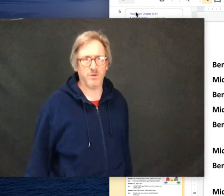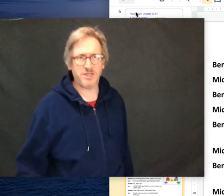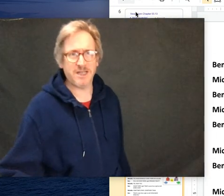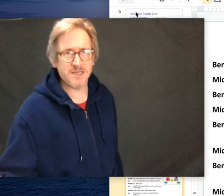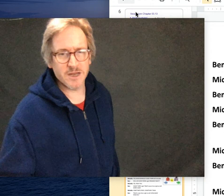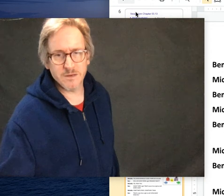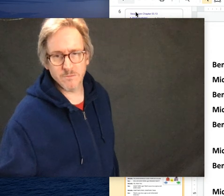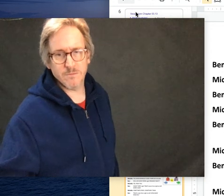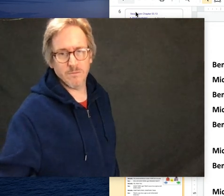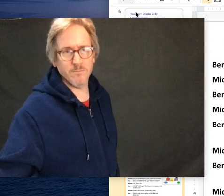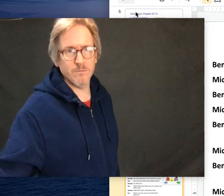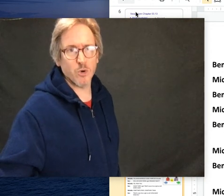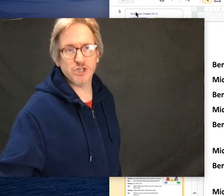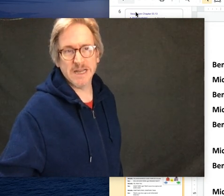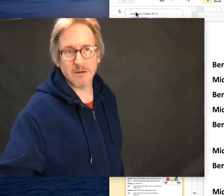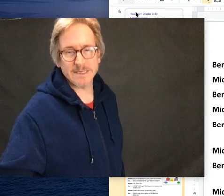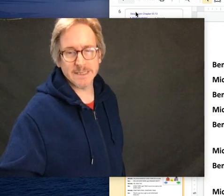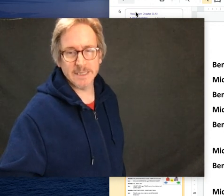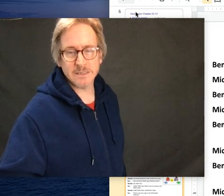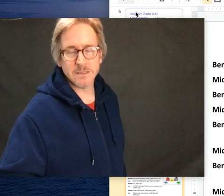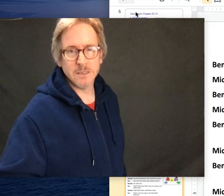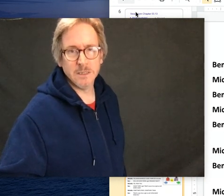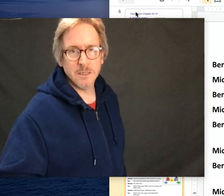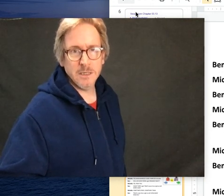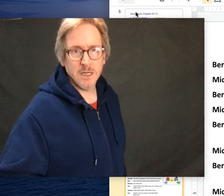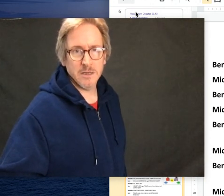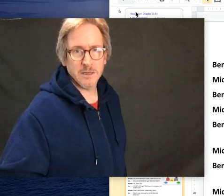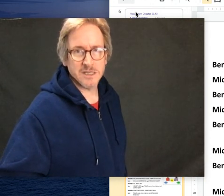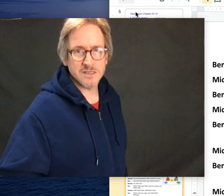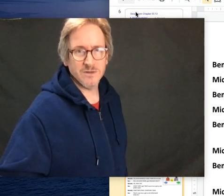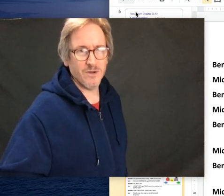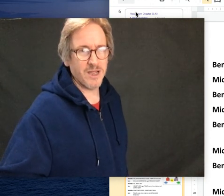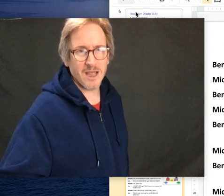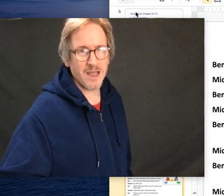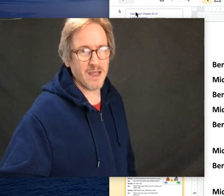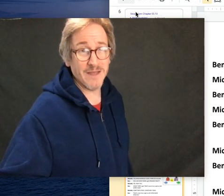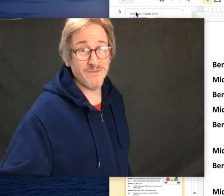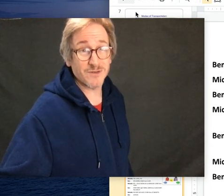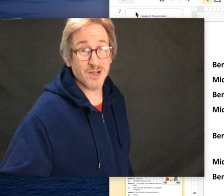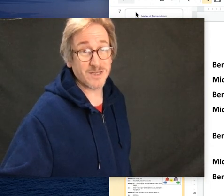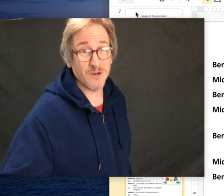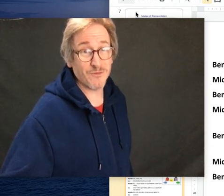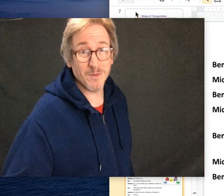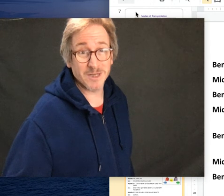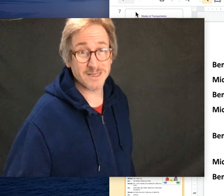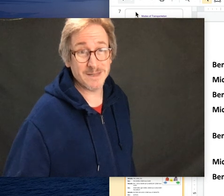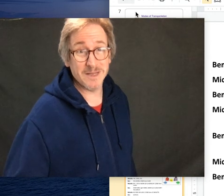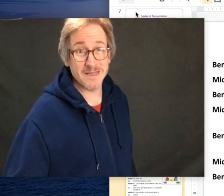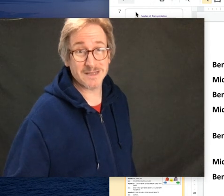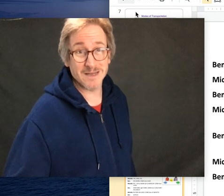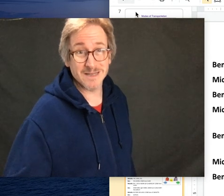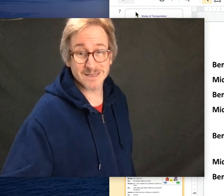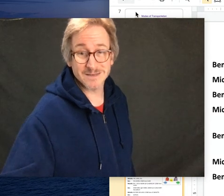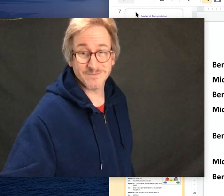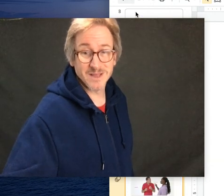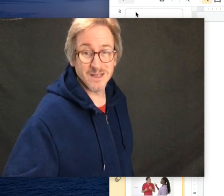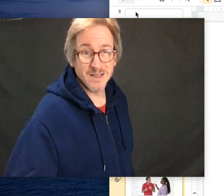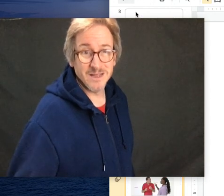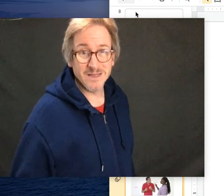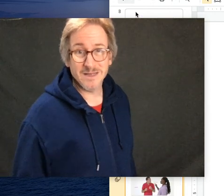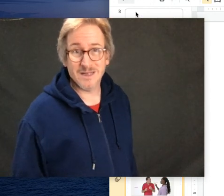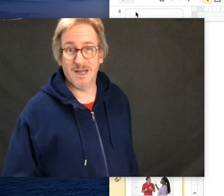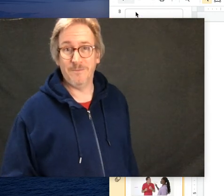I wish they had done more generic signs because I've never talked about Fremont except in this context.